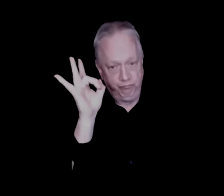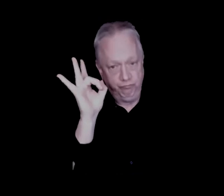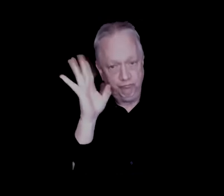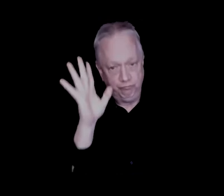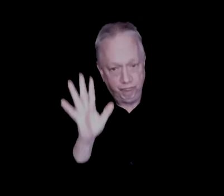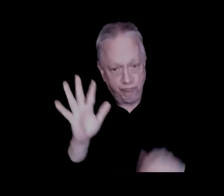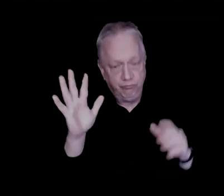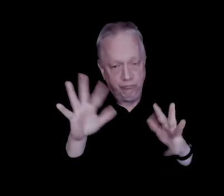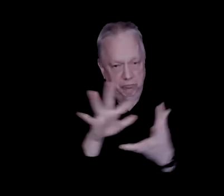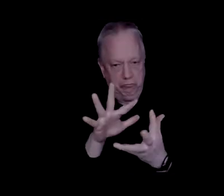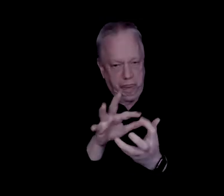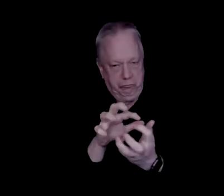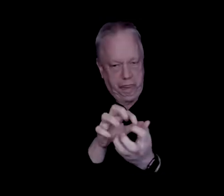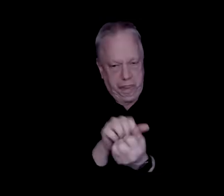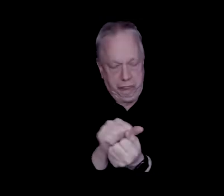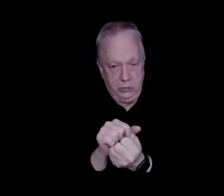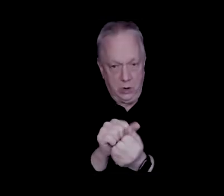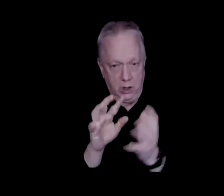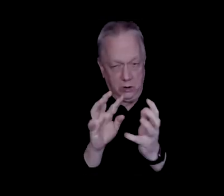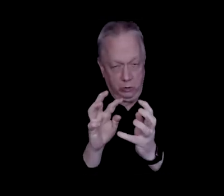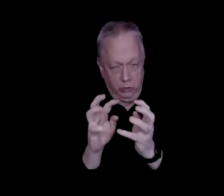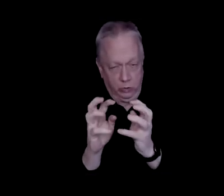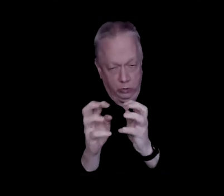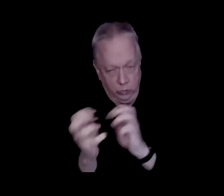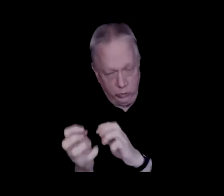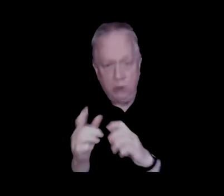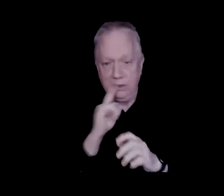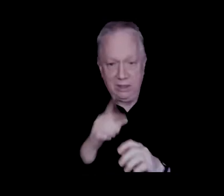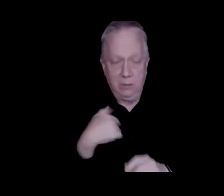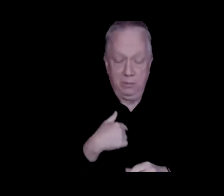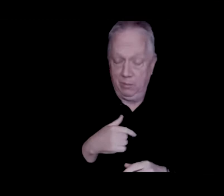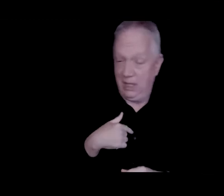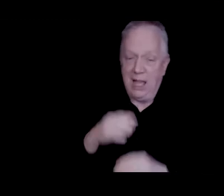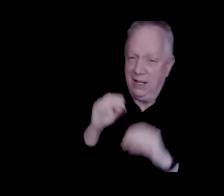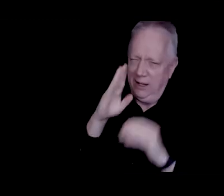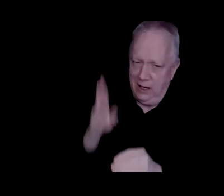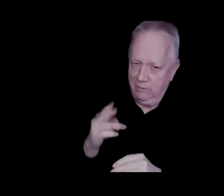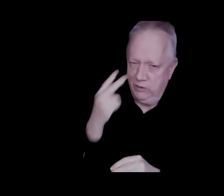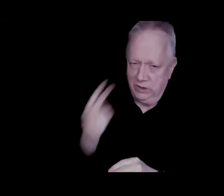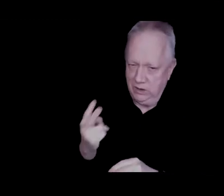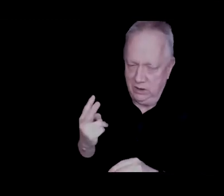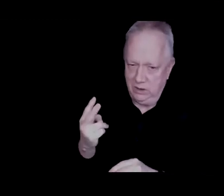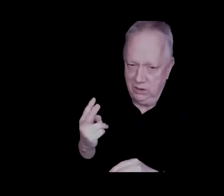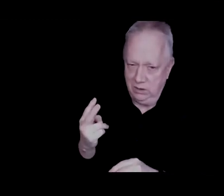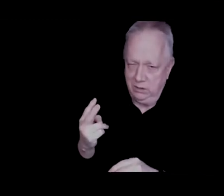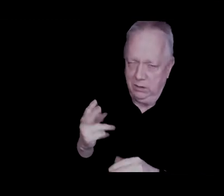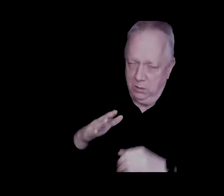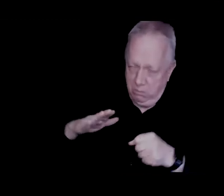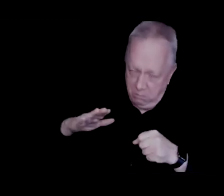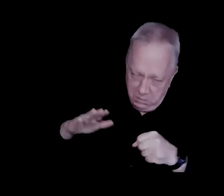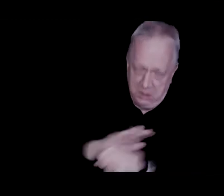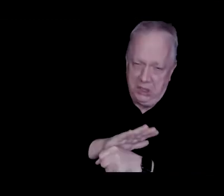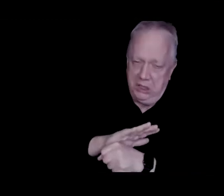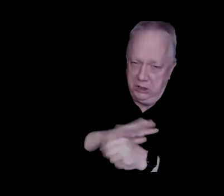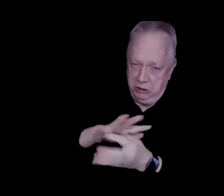what spectacle, what is it to see this? I mean, me, I never saw this kind